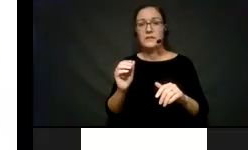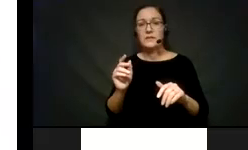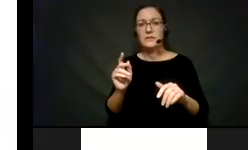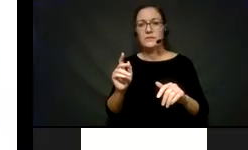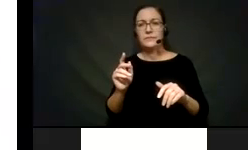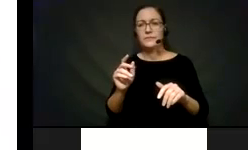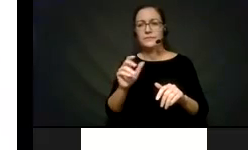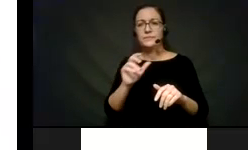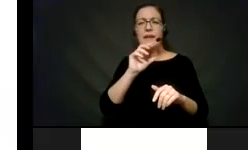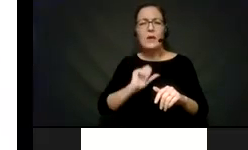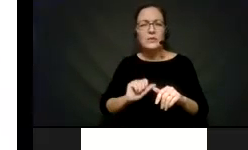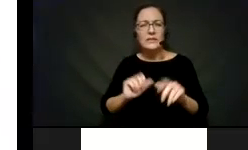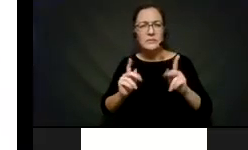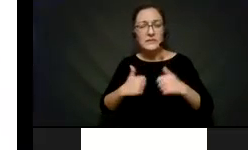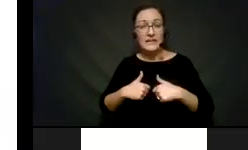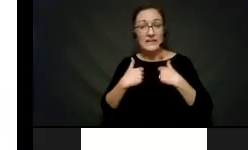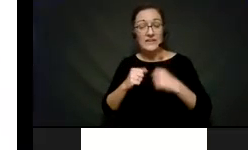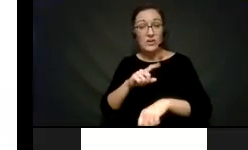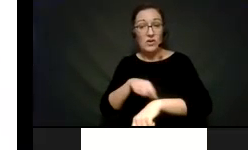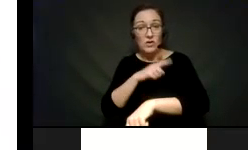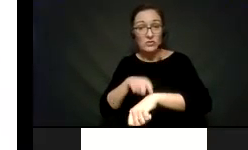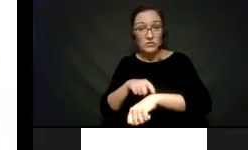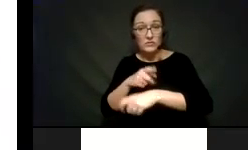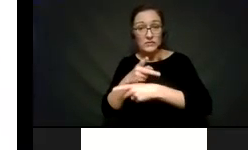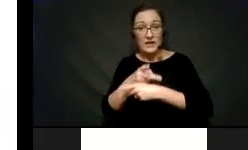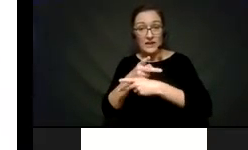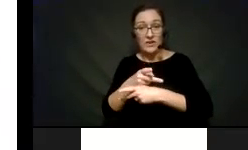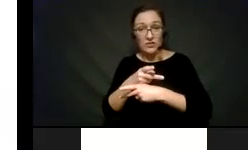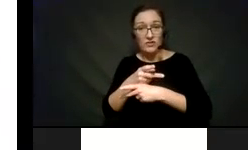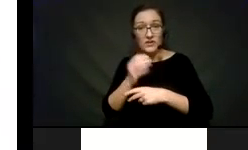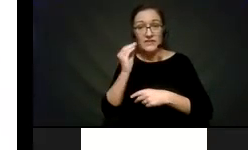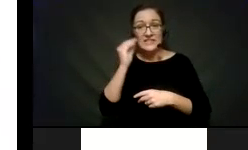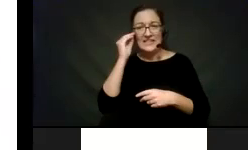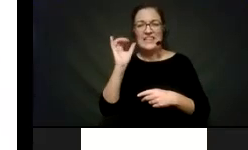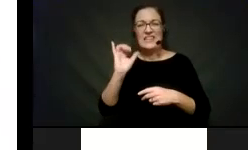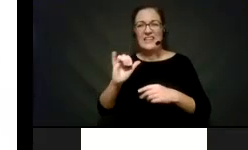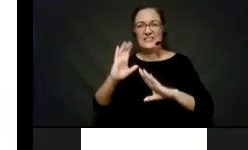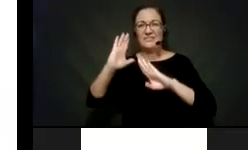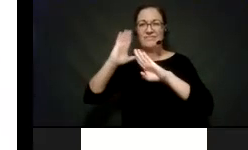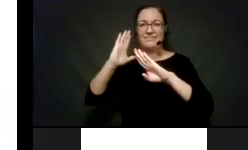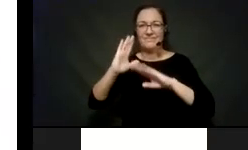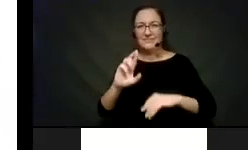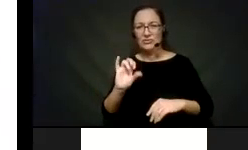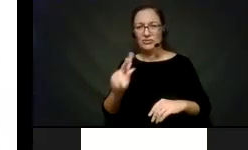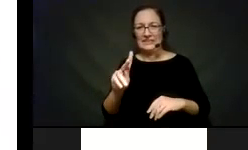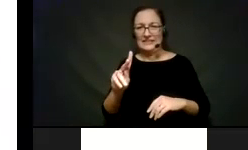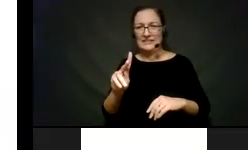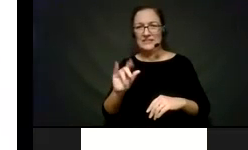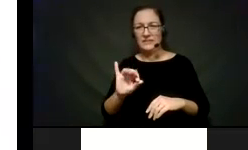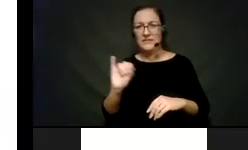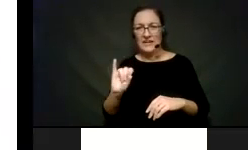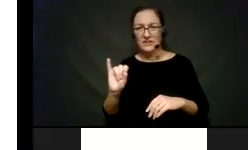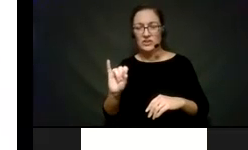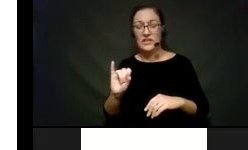elderly that live in long-term care facilities are at most high risk of infection and are at most high risk of